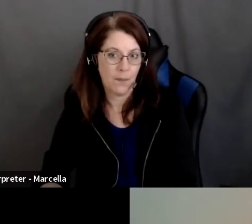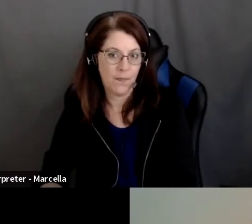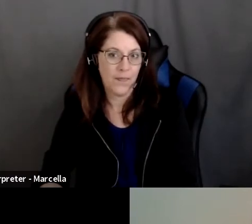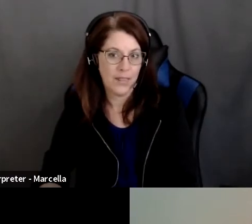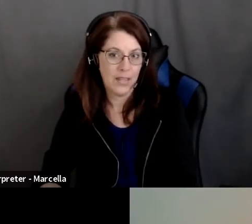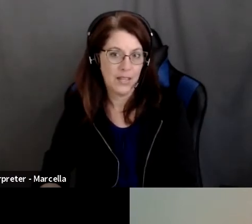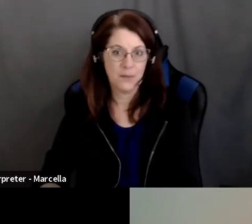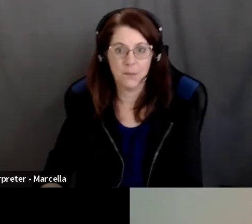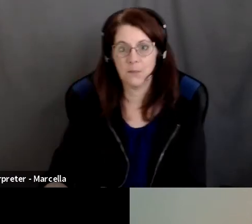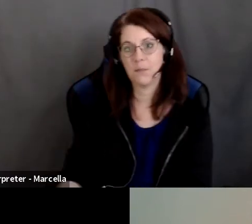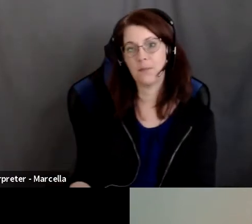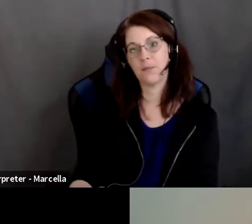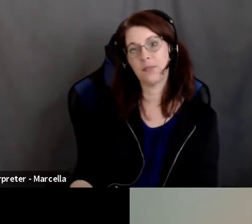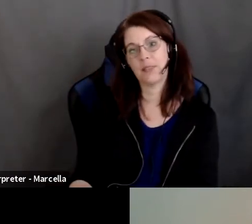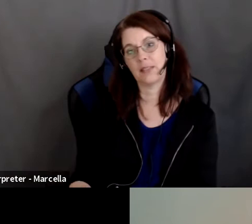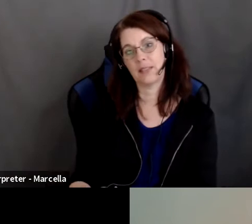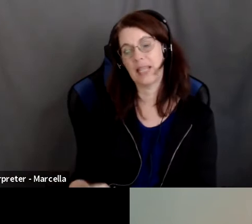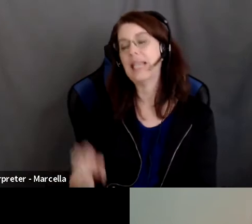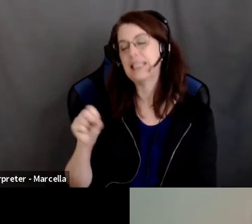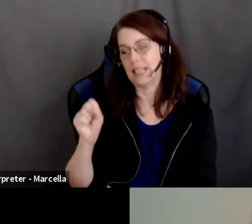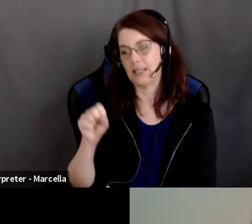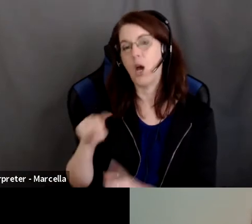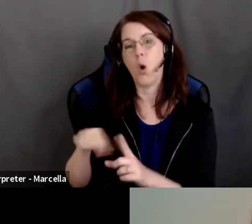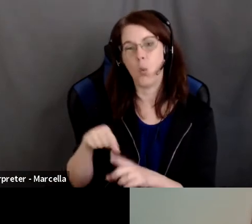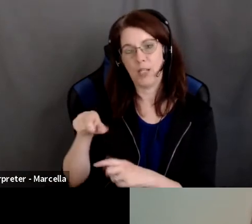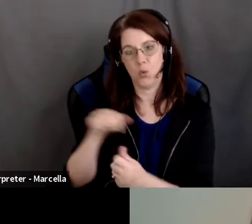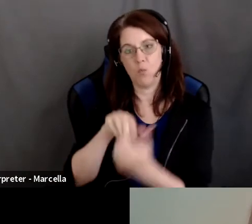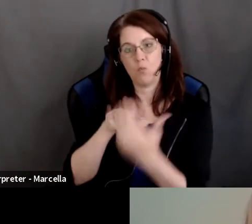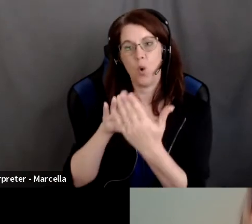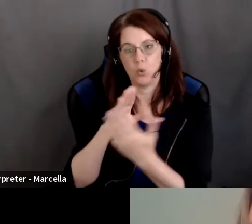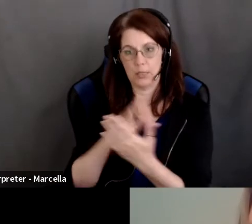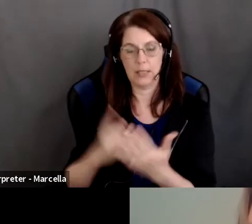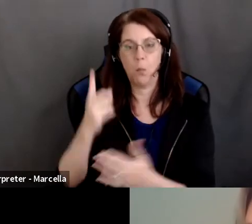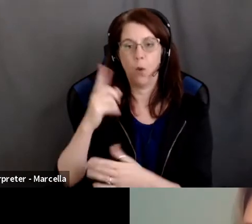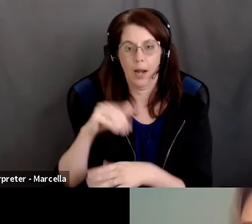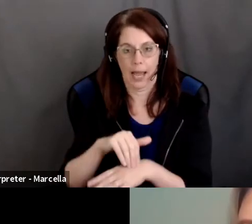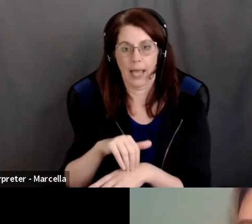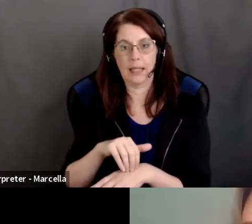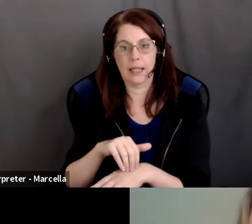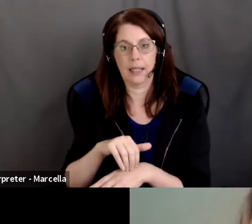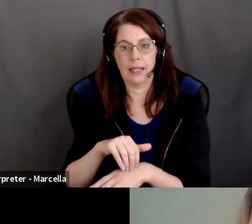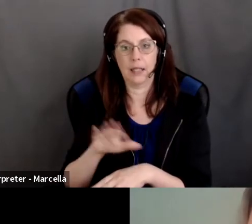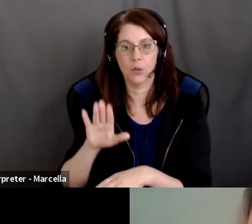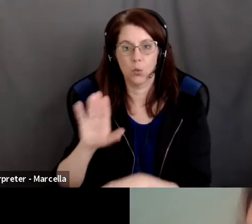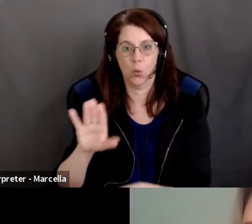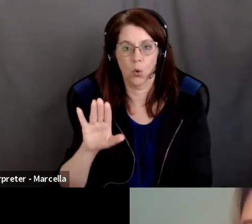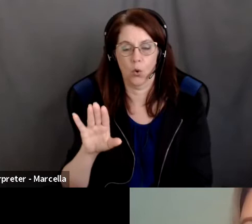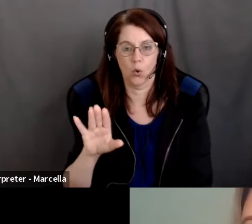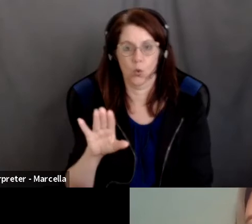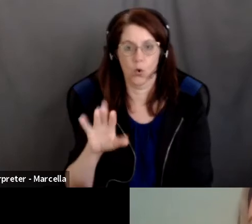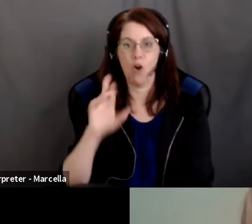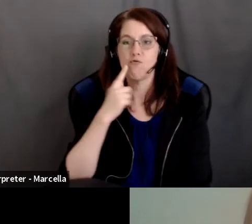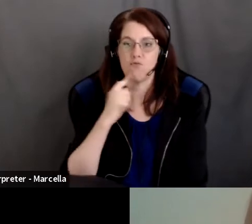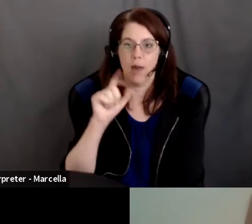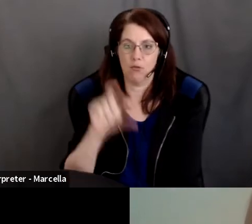If you, yes, when you approach somebody at your Red